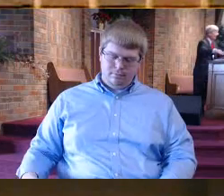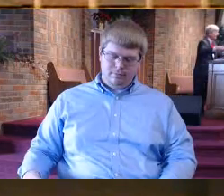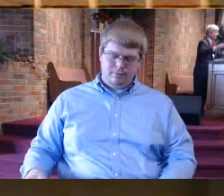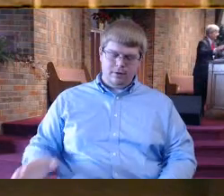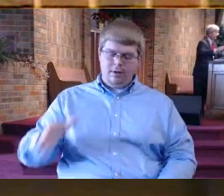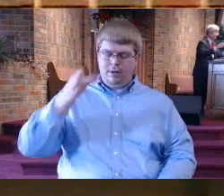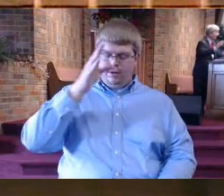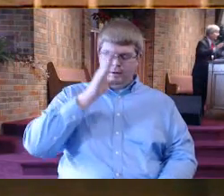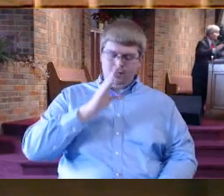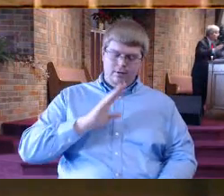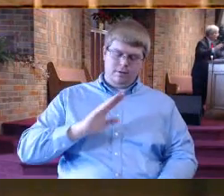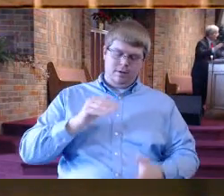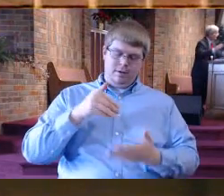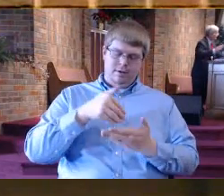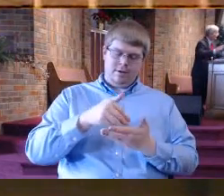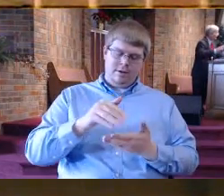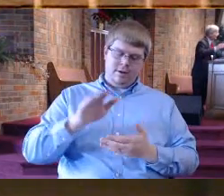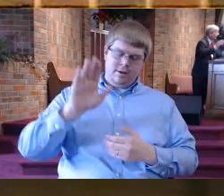God sent his